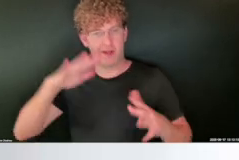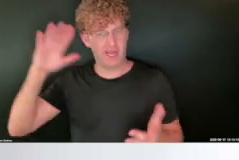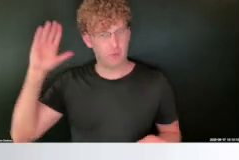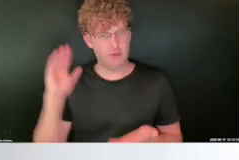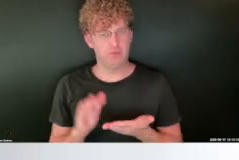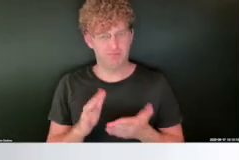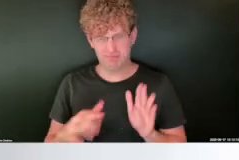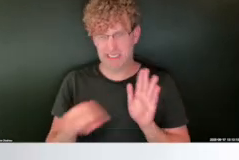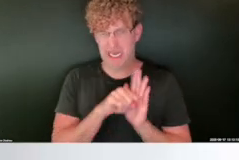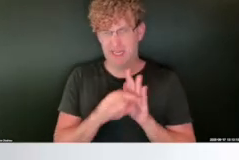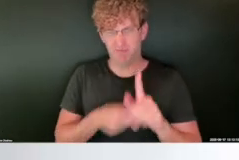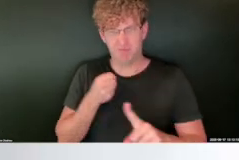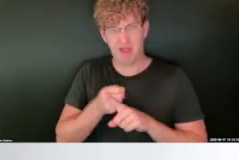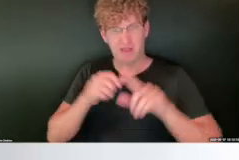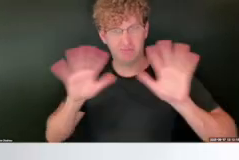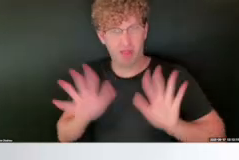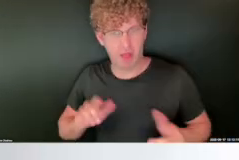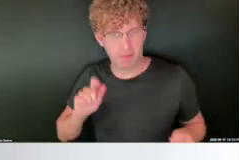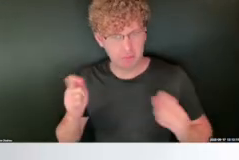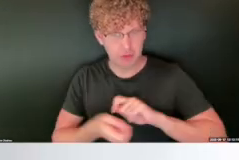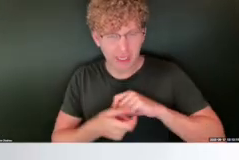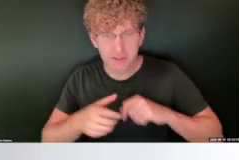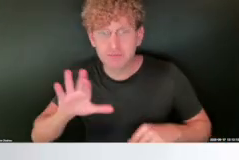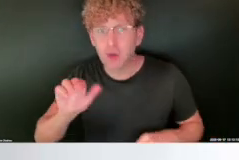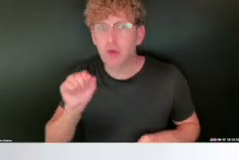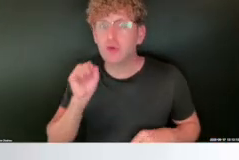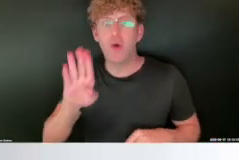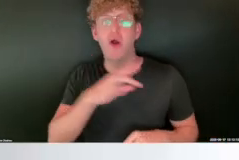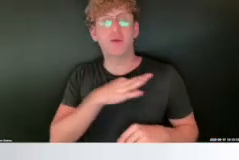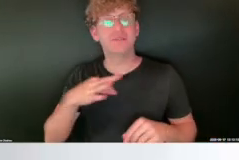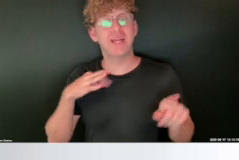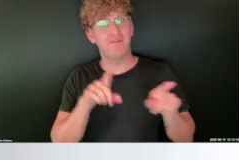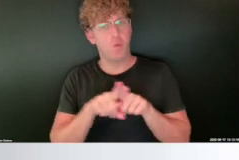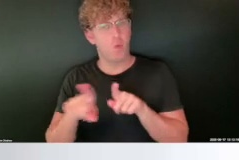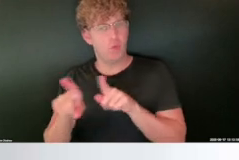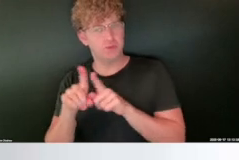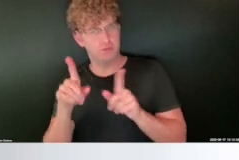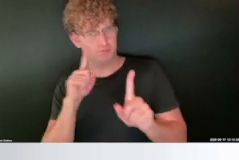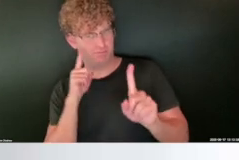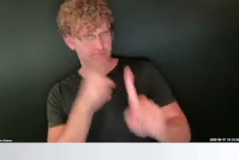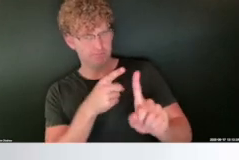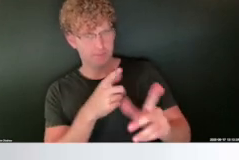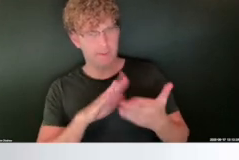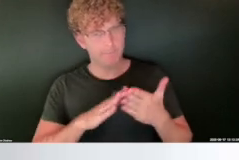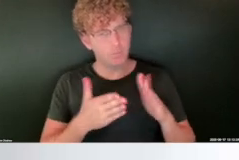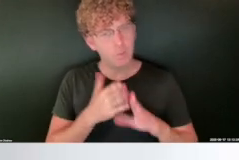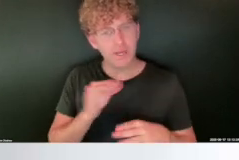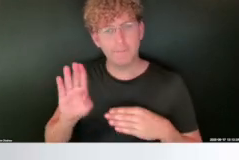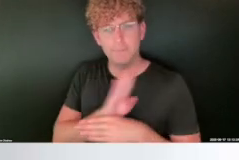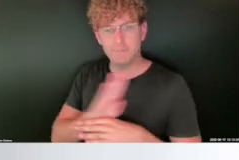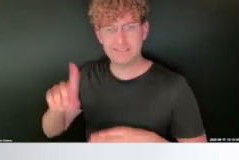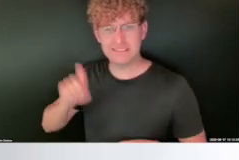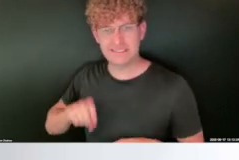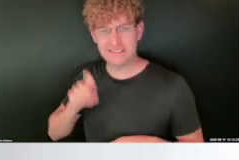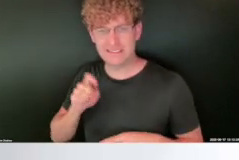business needs. Where any funding appropriations allow for CARB to allocate funds to different incentive